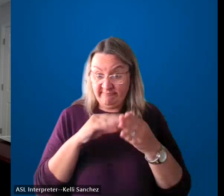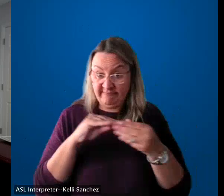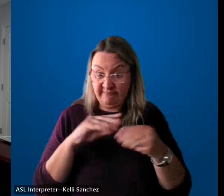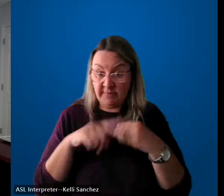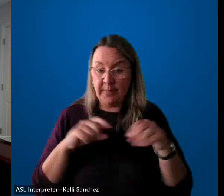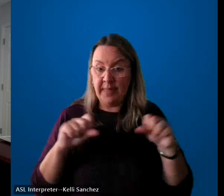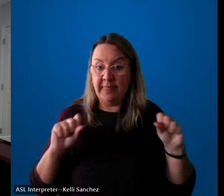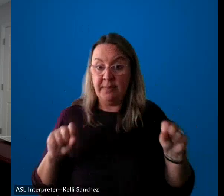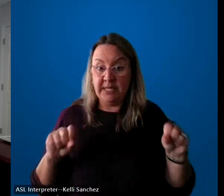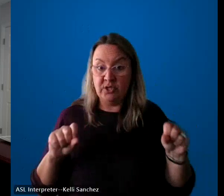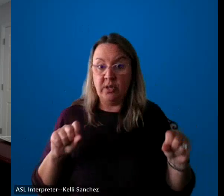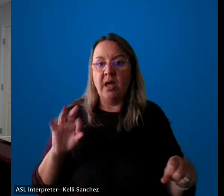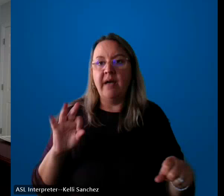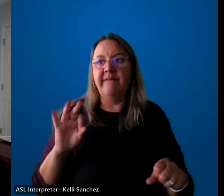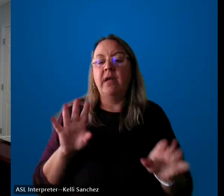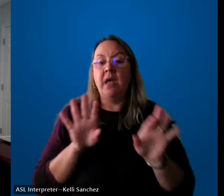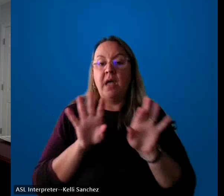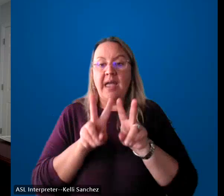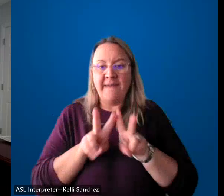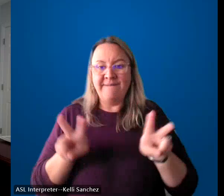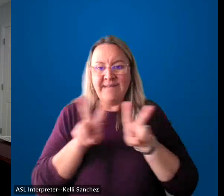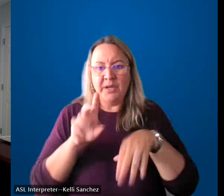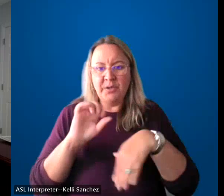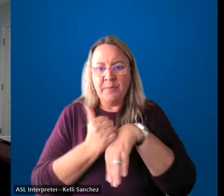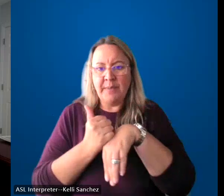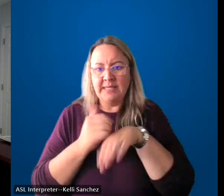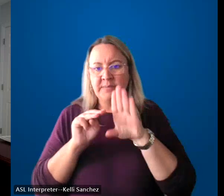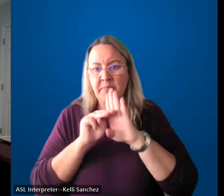potential of what a value-based model of care would look like?